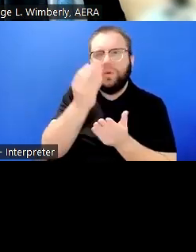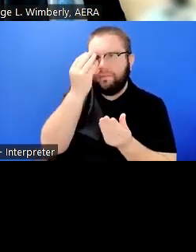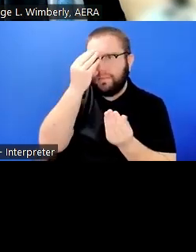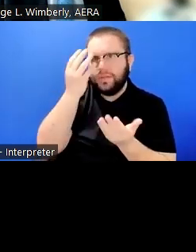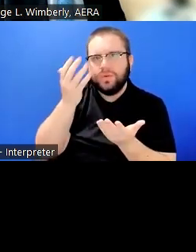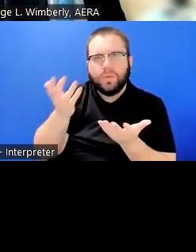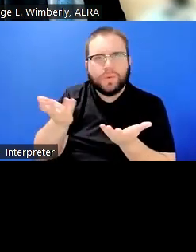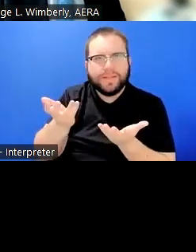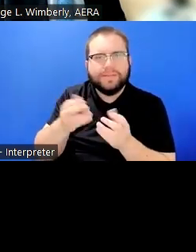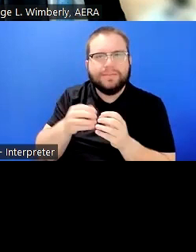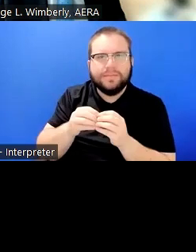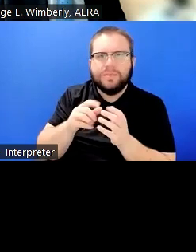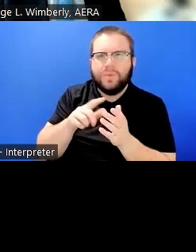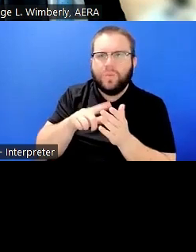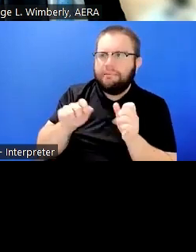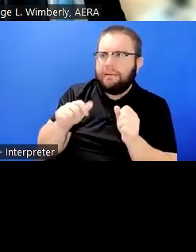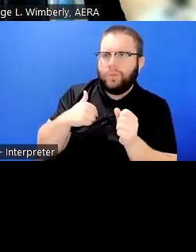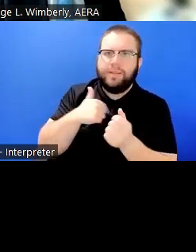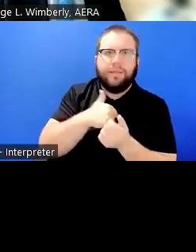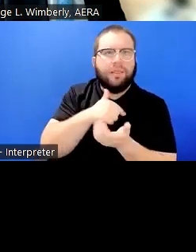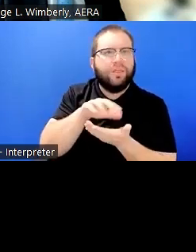learning.